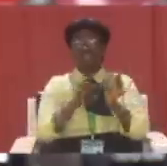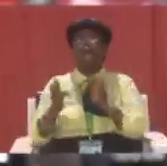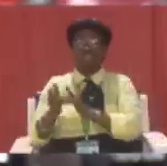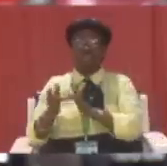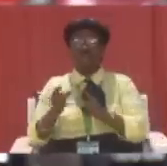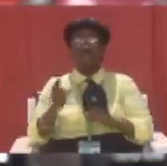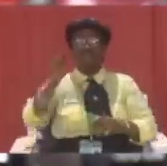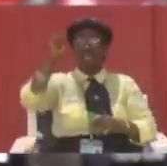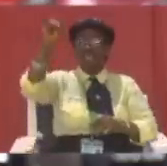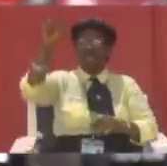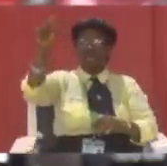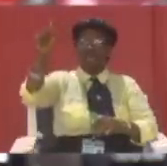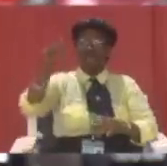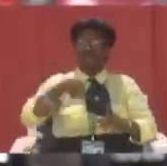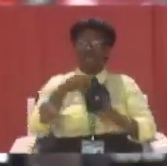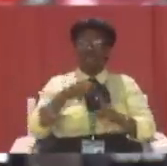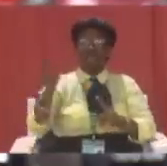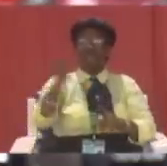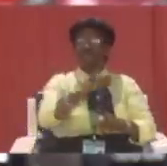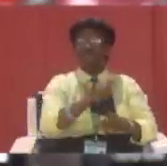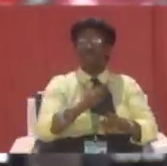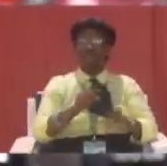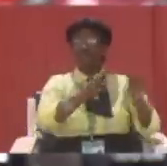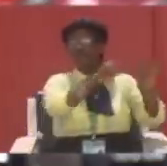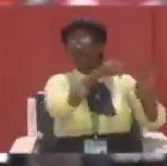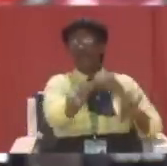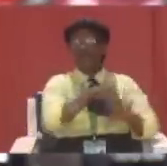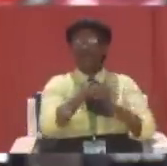look at Luke chapter 1 from verse 26 to 37.